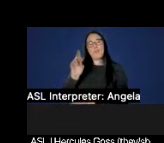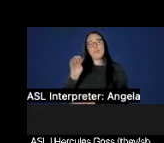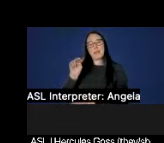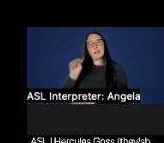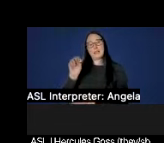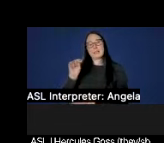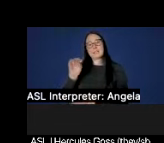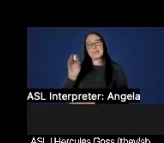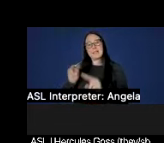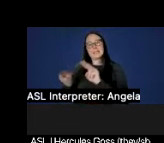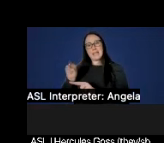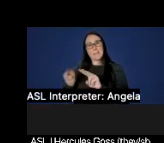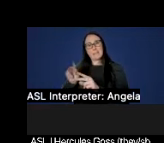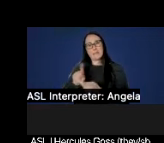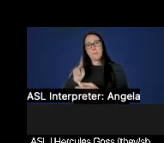for prosecution.